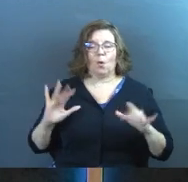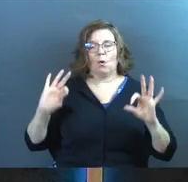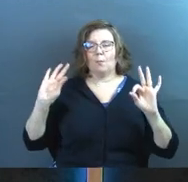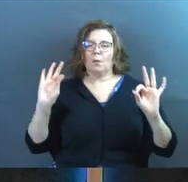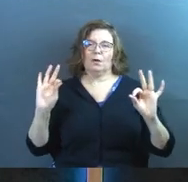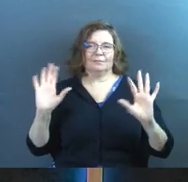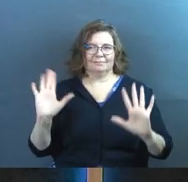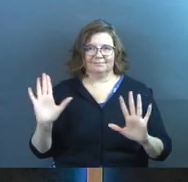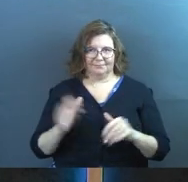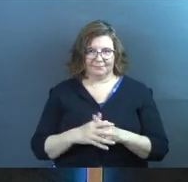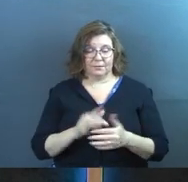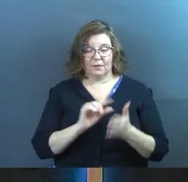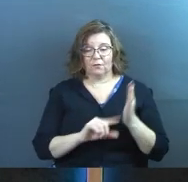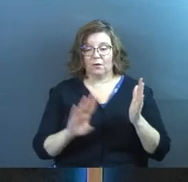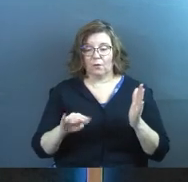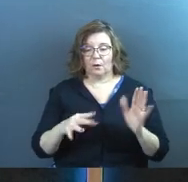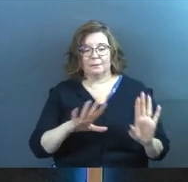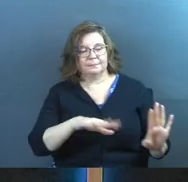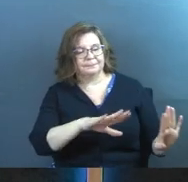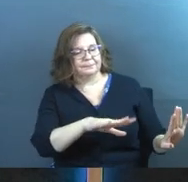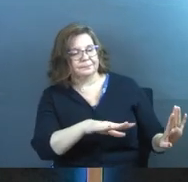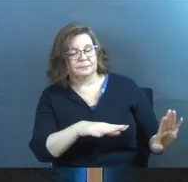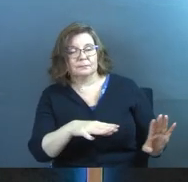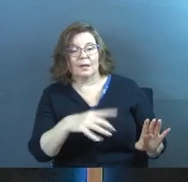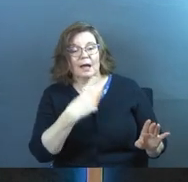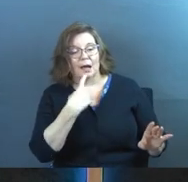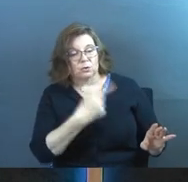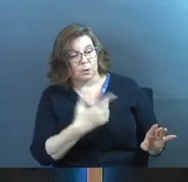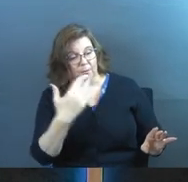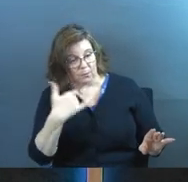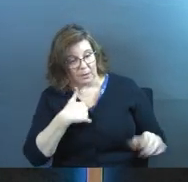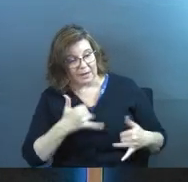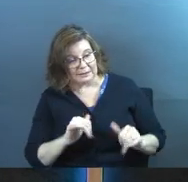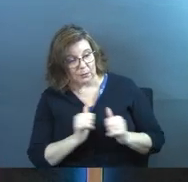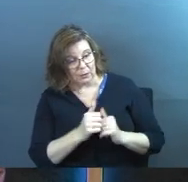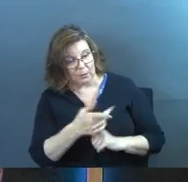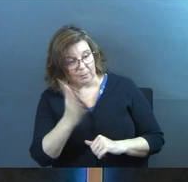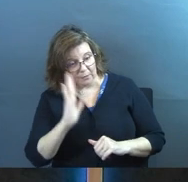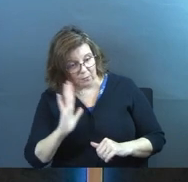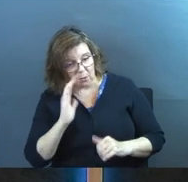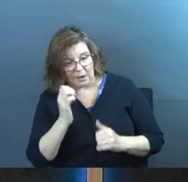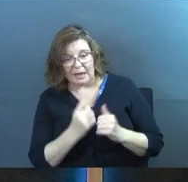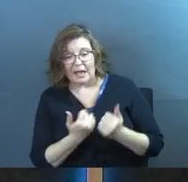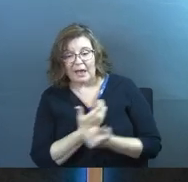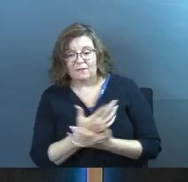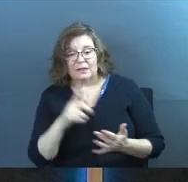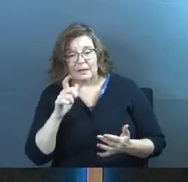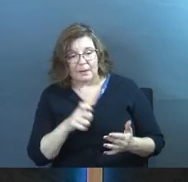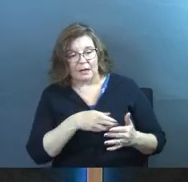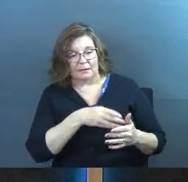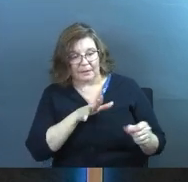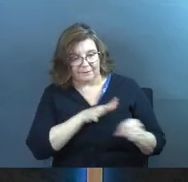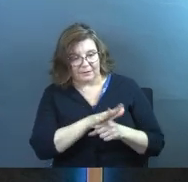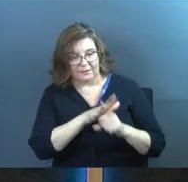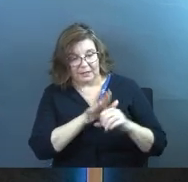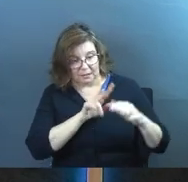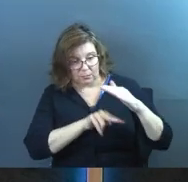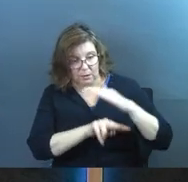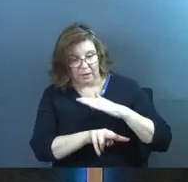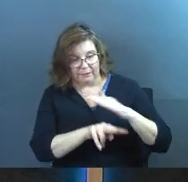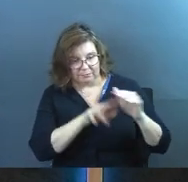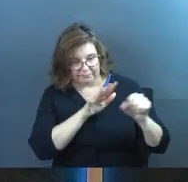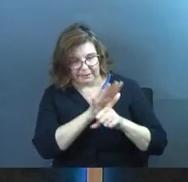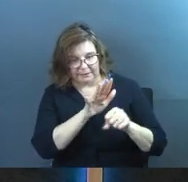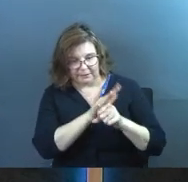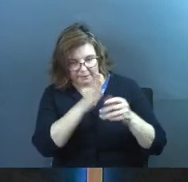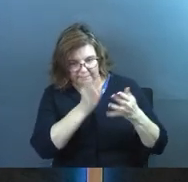do. Verse 44, he said to them, this is what I told you while I was still with you. Everything must be fulfilled that is written about